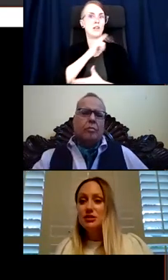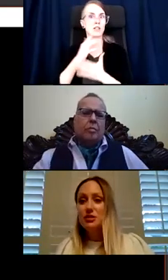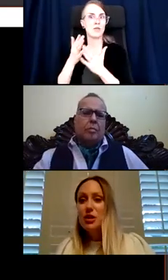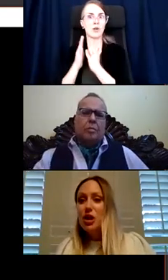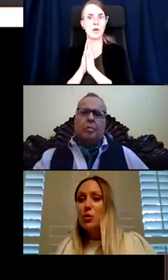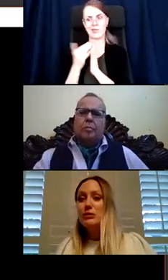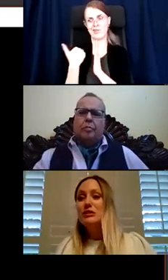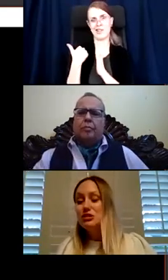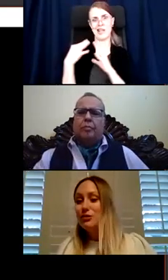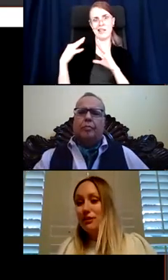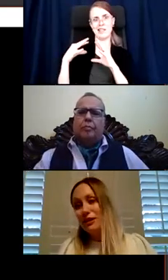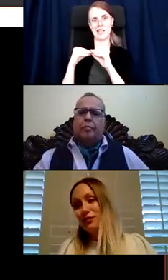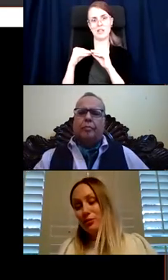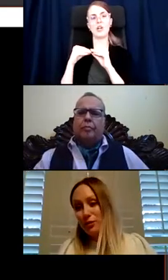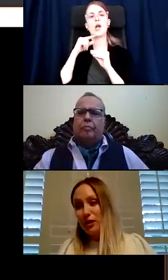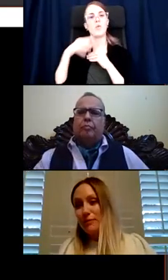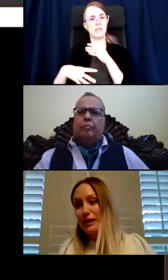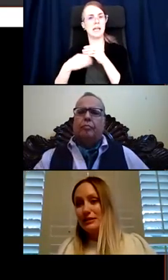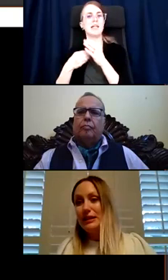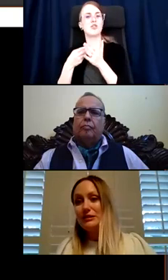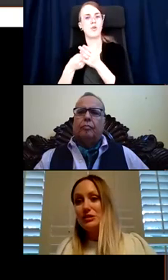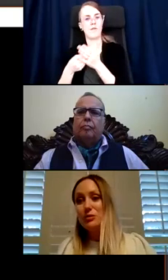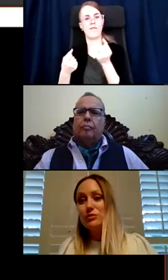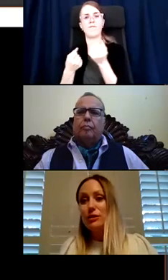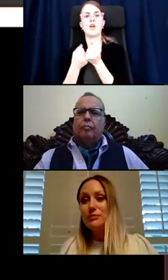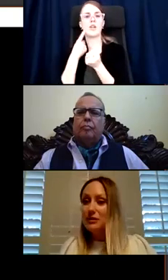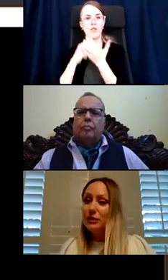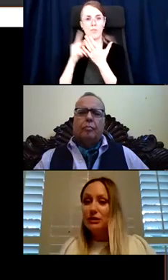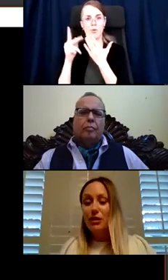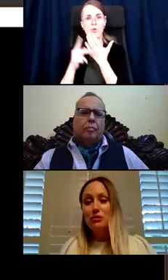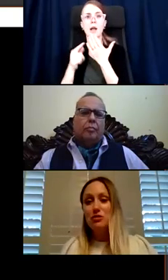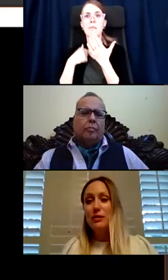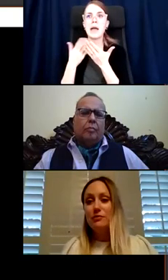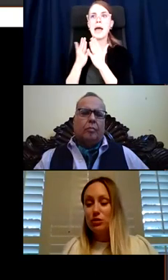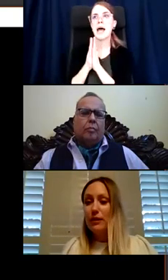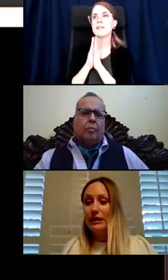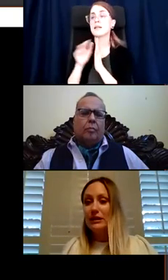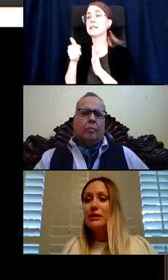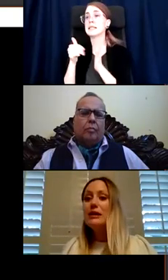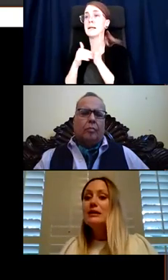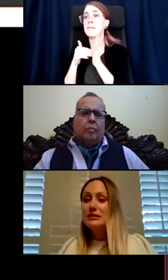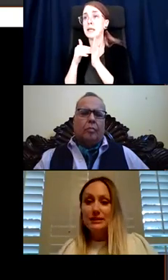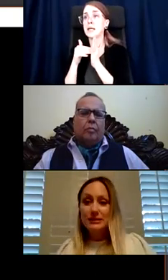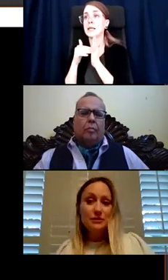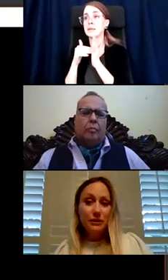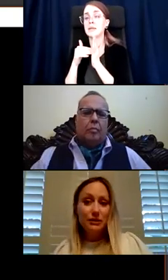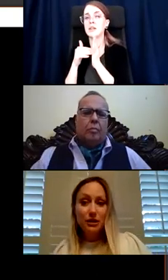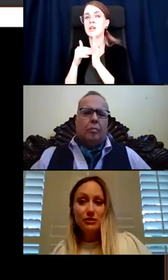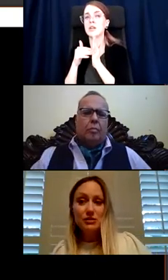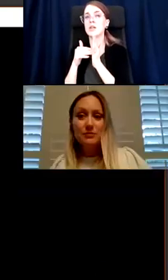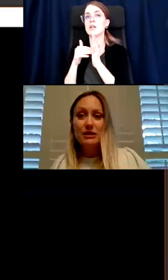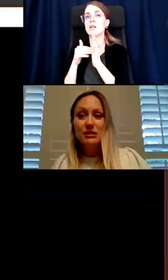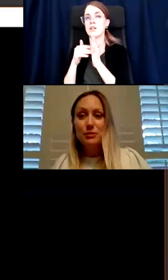legislative session was additional funding for the program, asking to move from $10 million for the biennium to $16